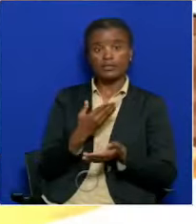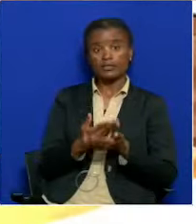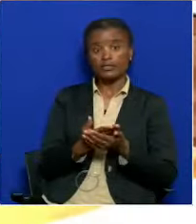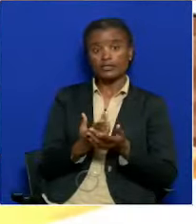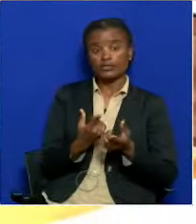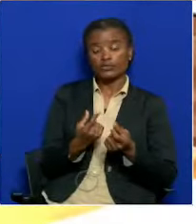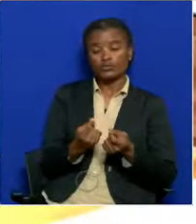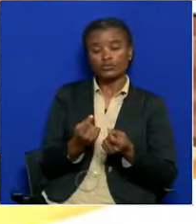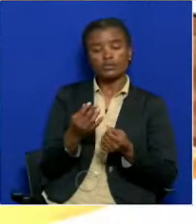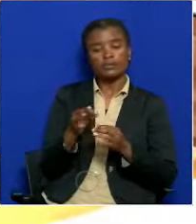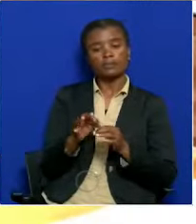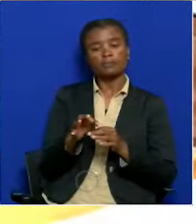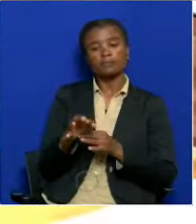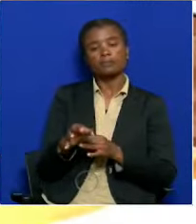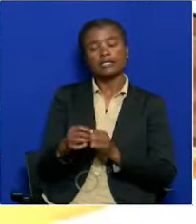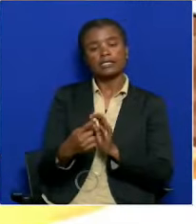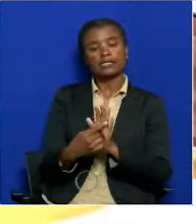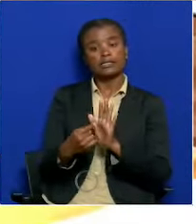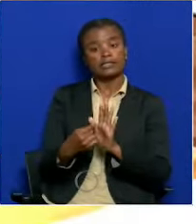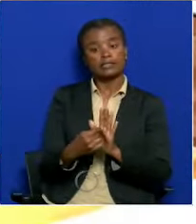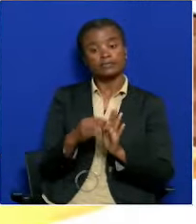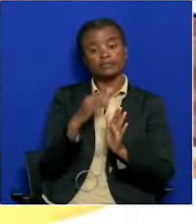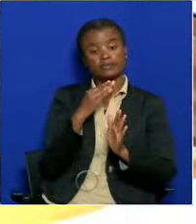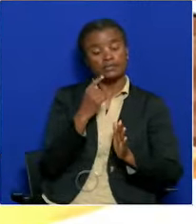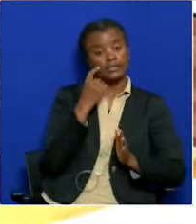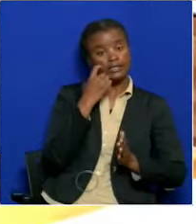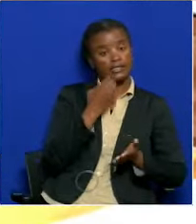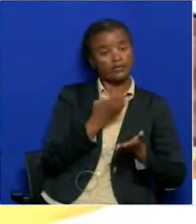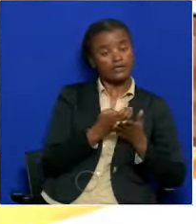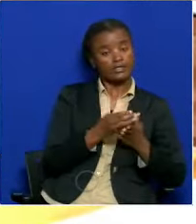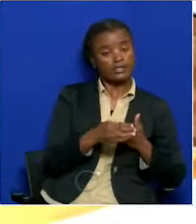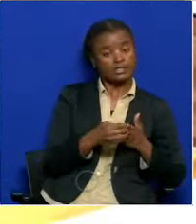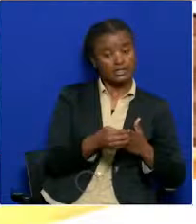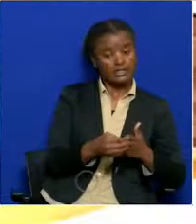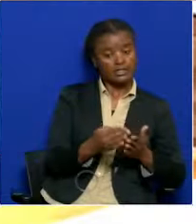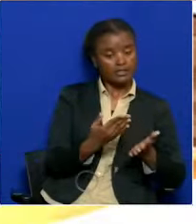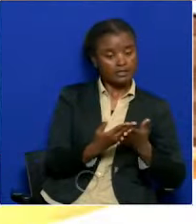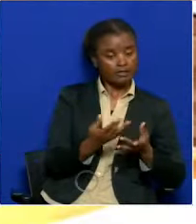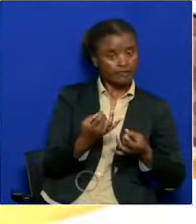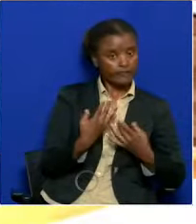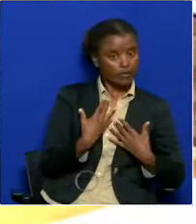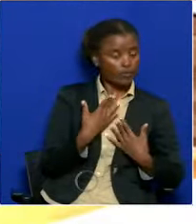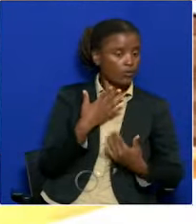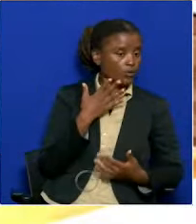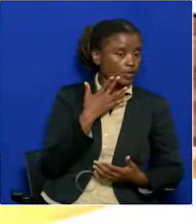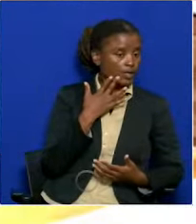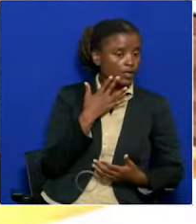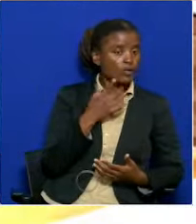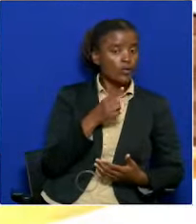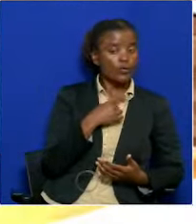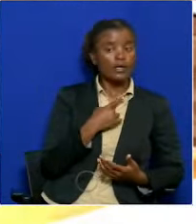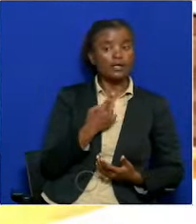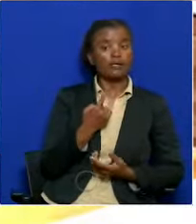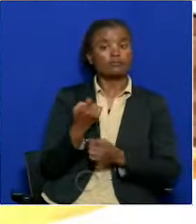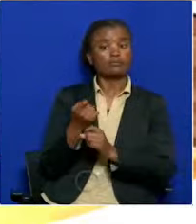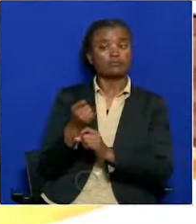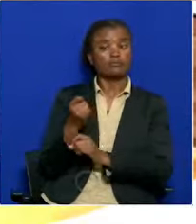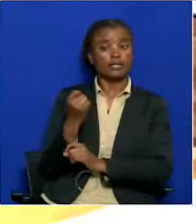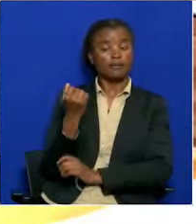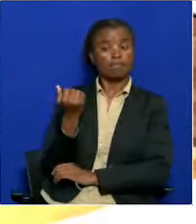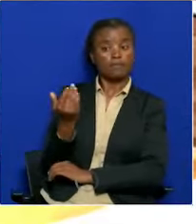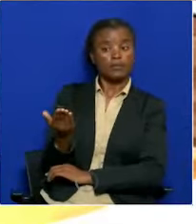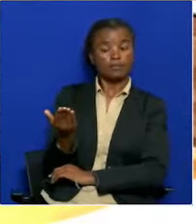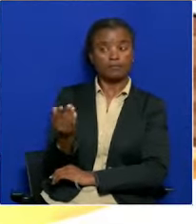determined by the evidence leaders, because we will resubpoena the witness after the in-camera application